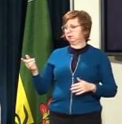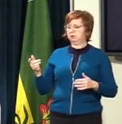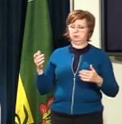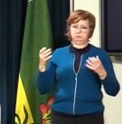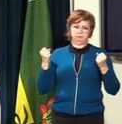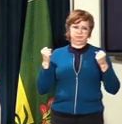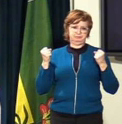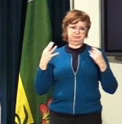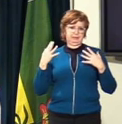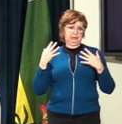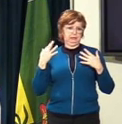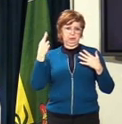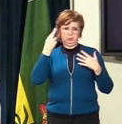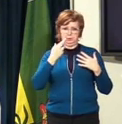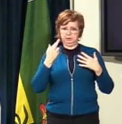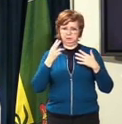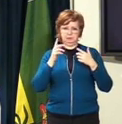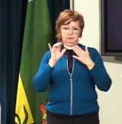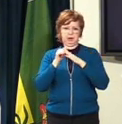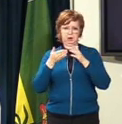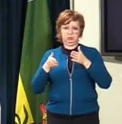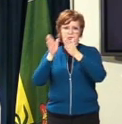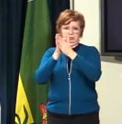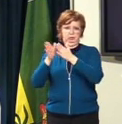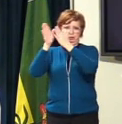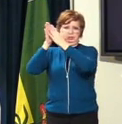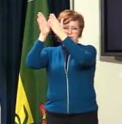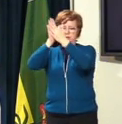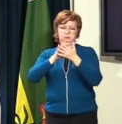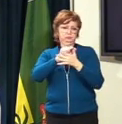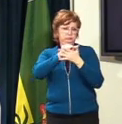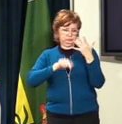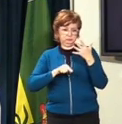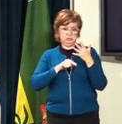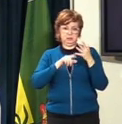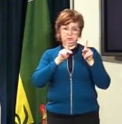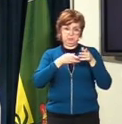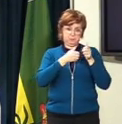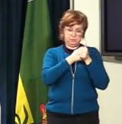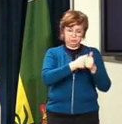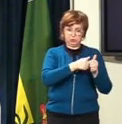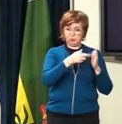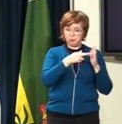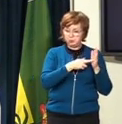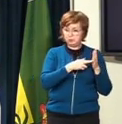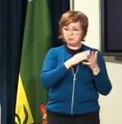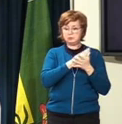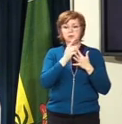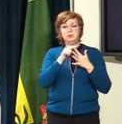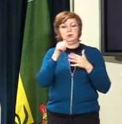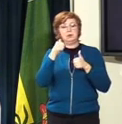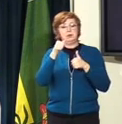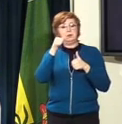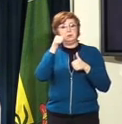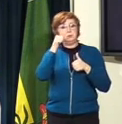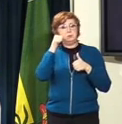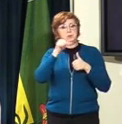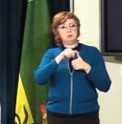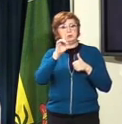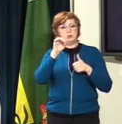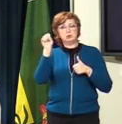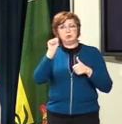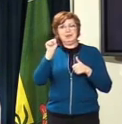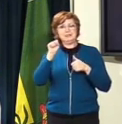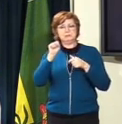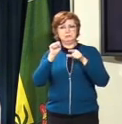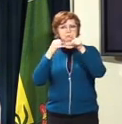factors involved in how the cases grow and what we do, and including how people are abiding by existing public health orders. You heard Dr. Shahab yesterday, and I know he's on the line, but he